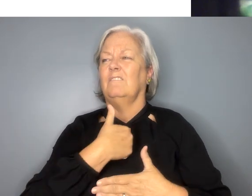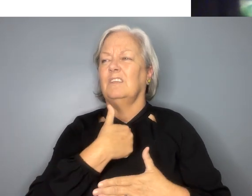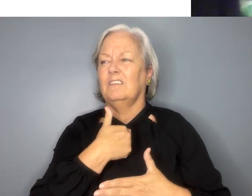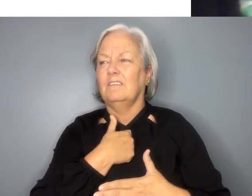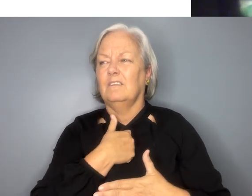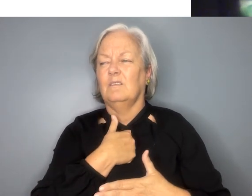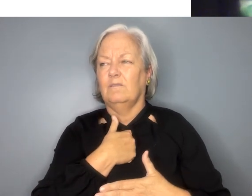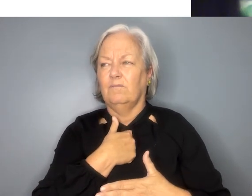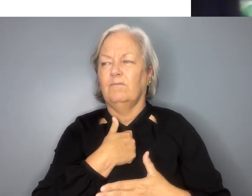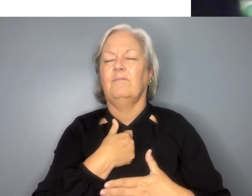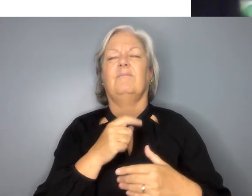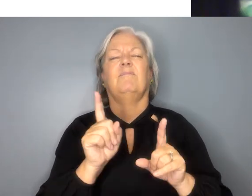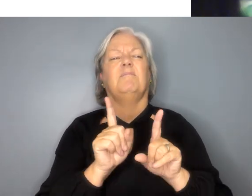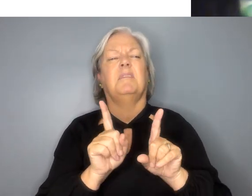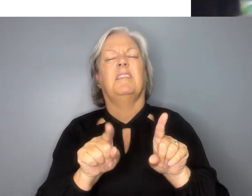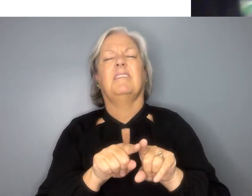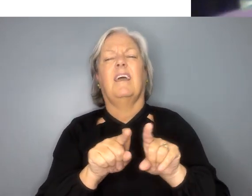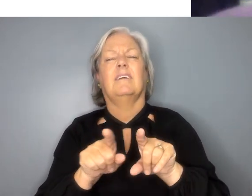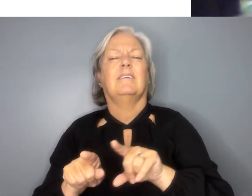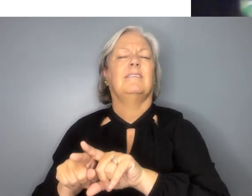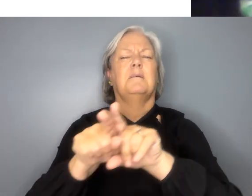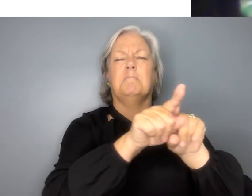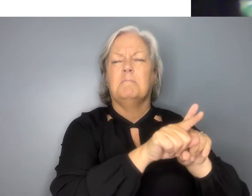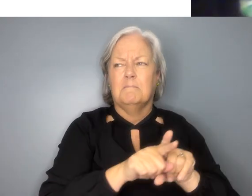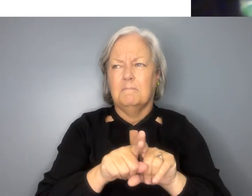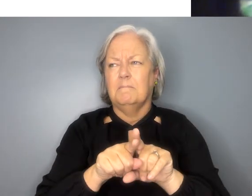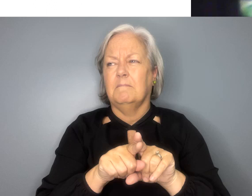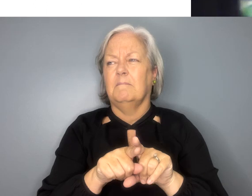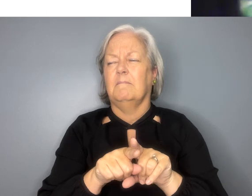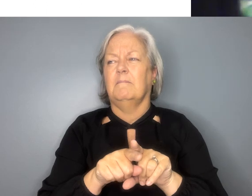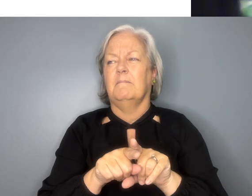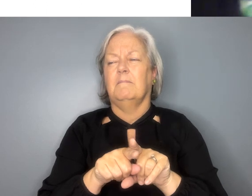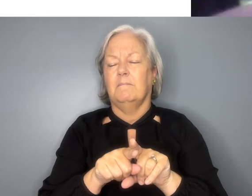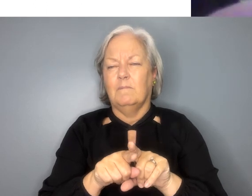a factor of legitimacy. And then, inversely,